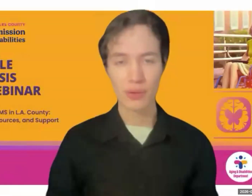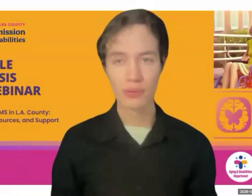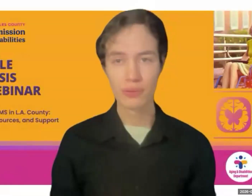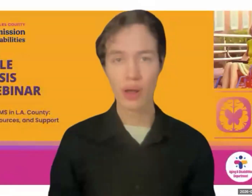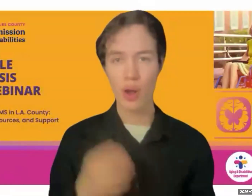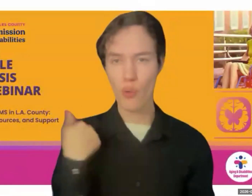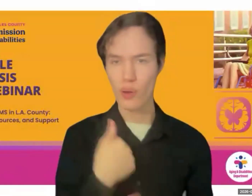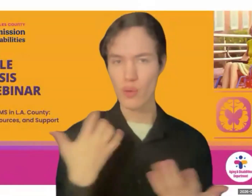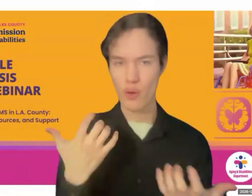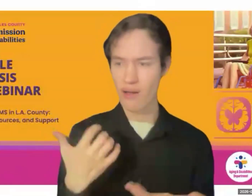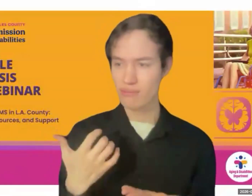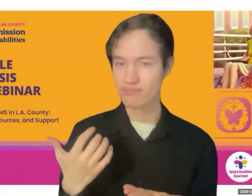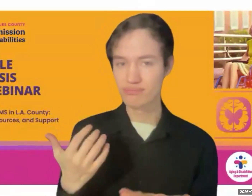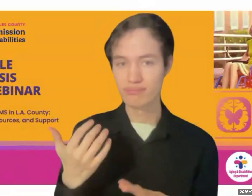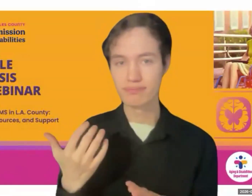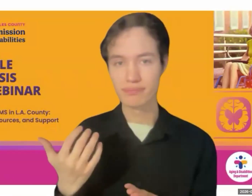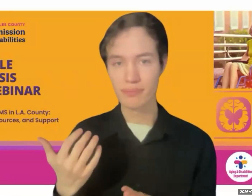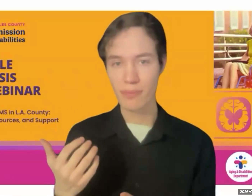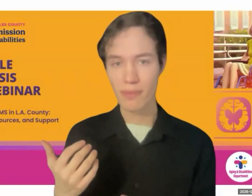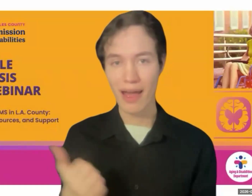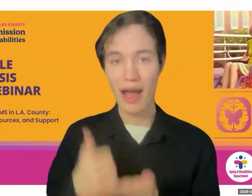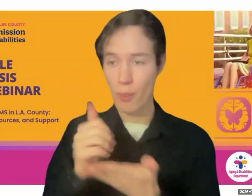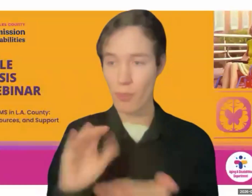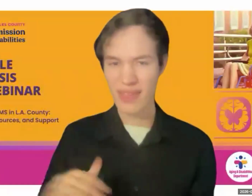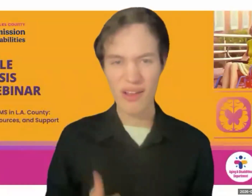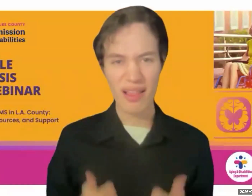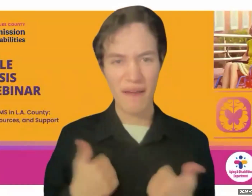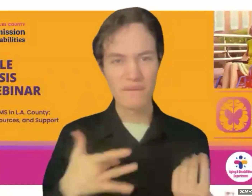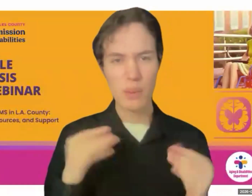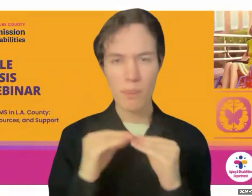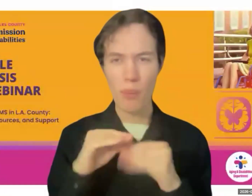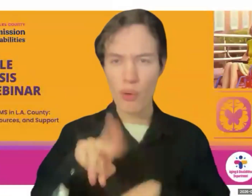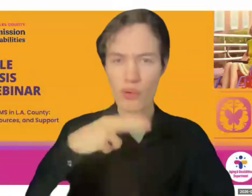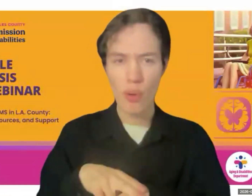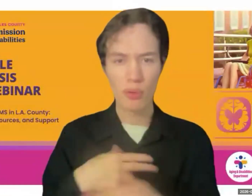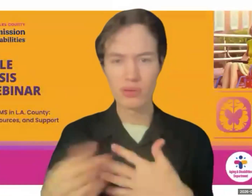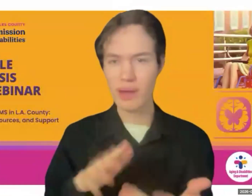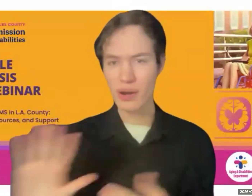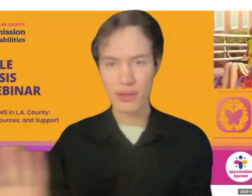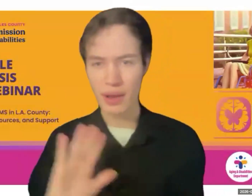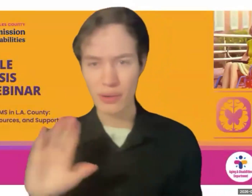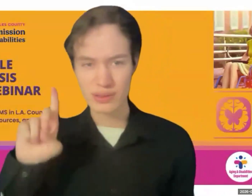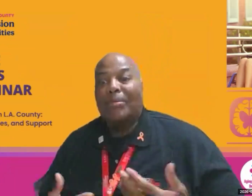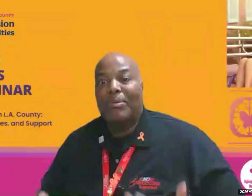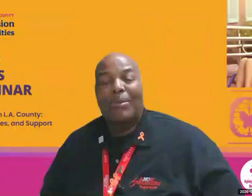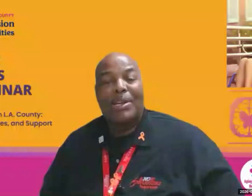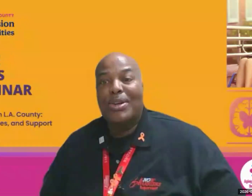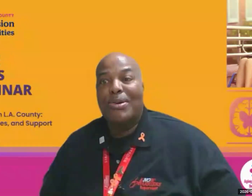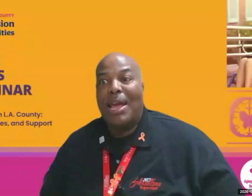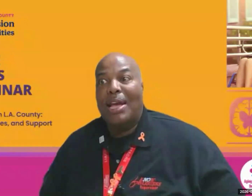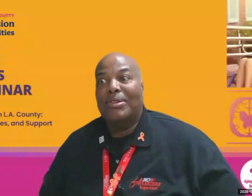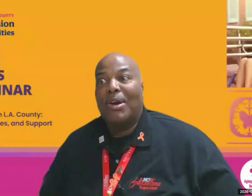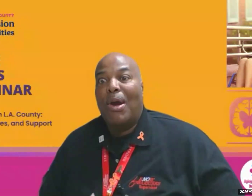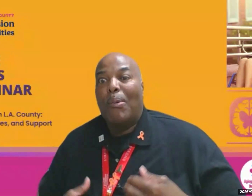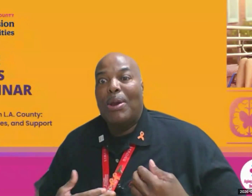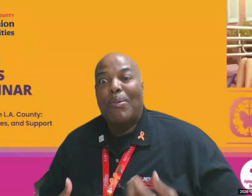actual situation and whatever their disability is. And we provide hope for them And what we